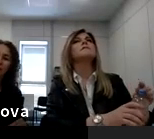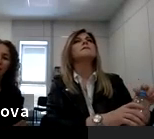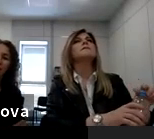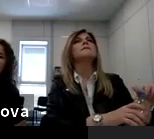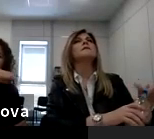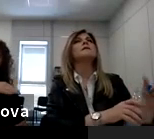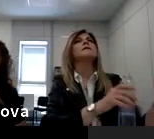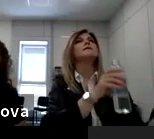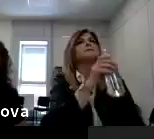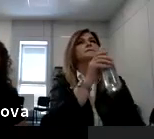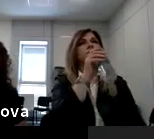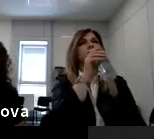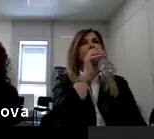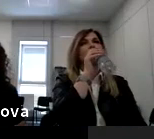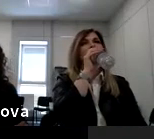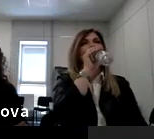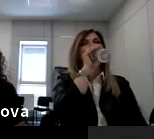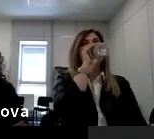to light up the